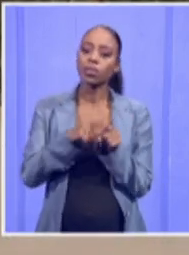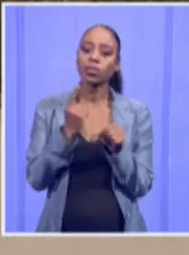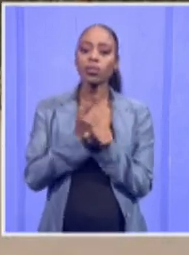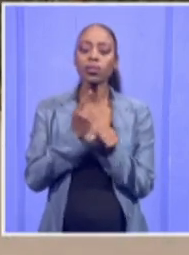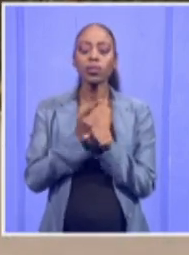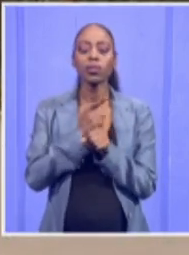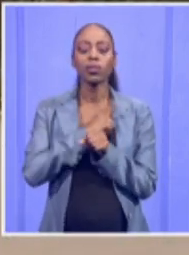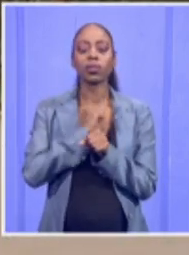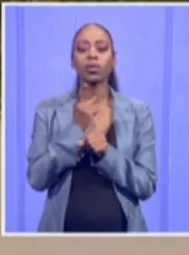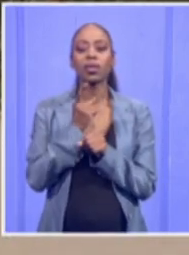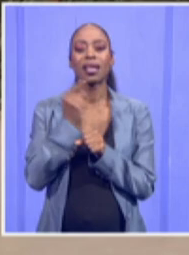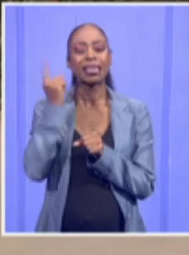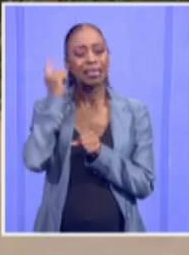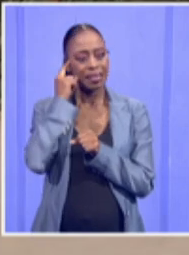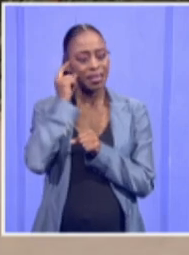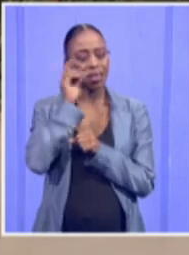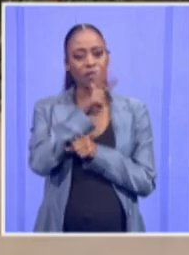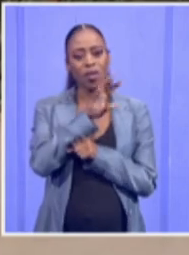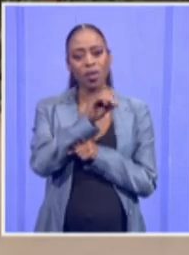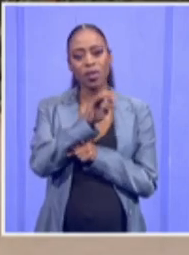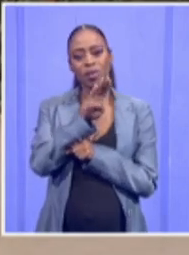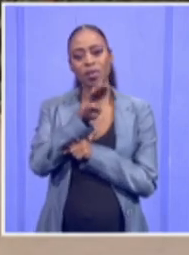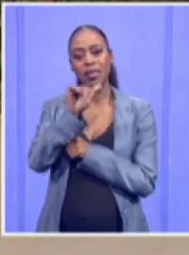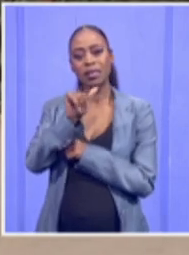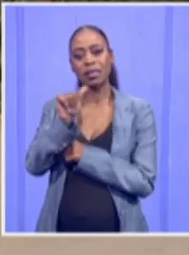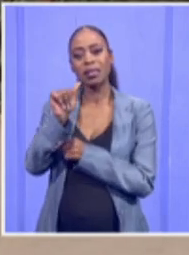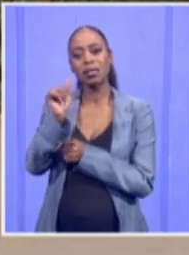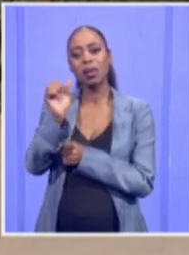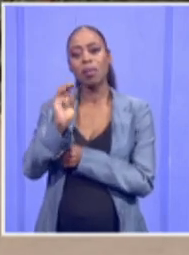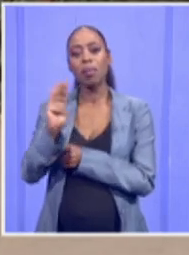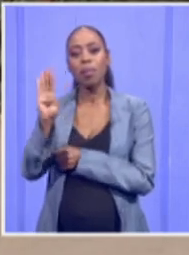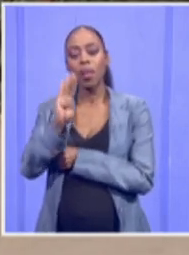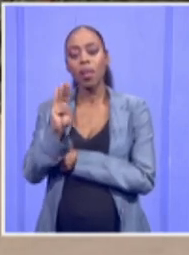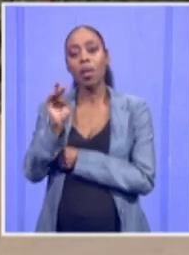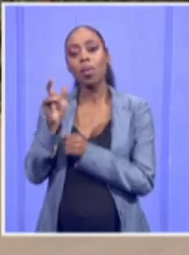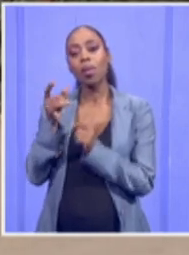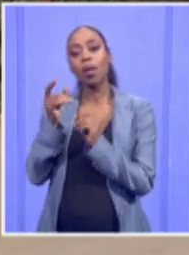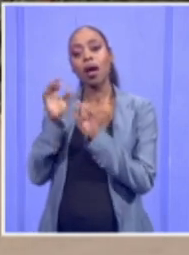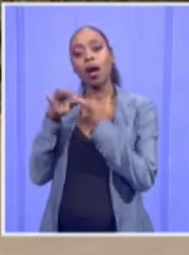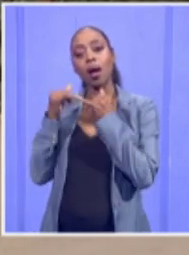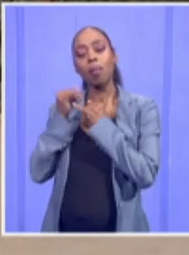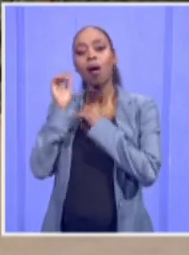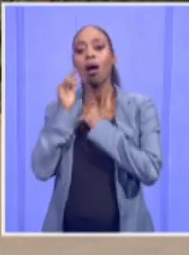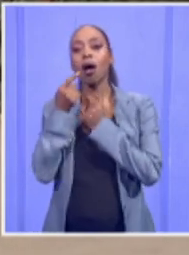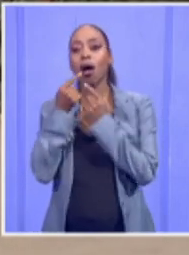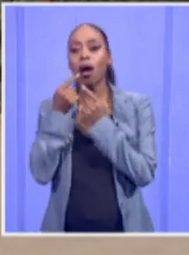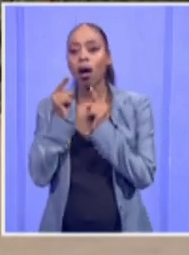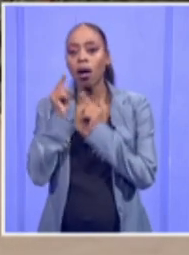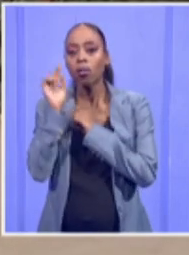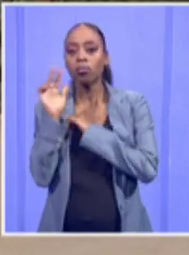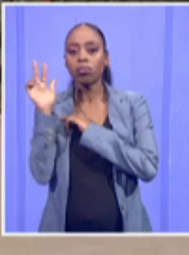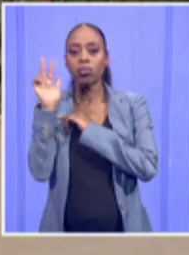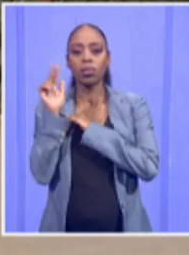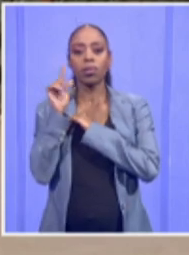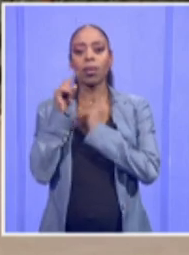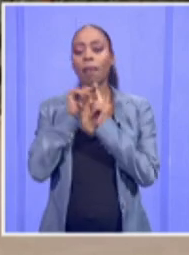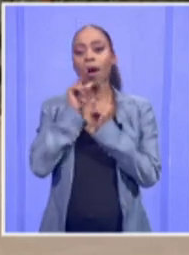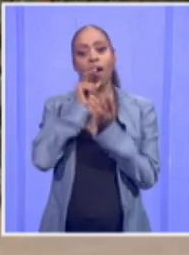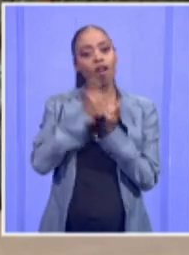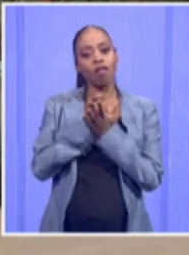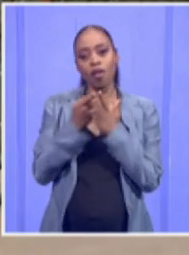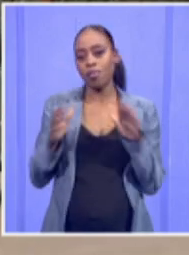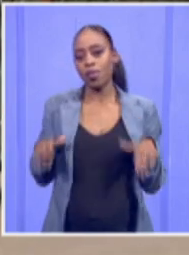about 40, 46 billion rands that will be made as pledges here, but I'm not able to say these are the pledges that will be made. They will be